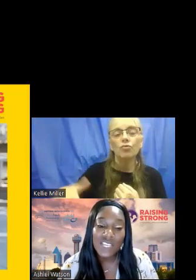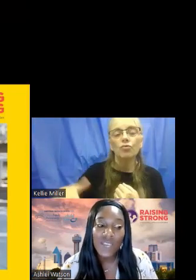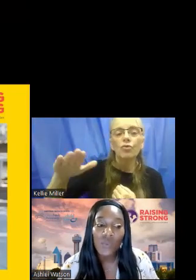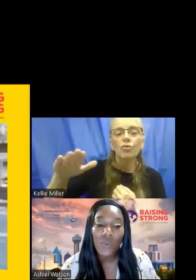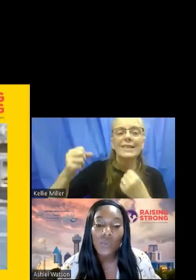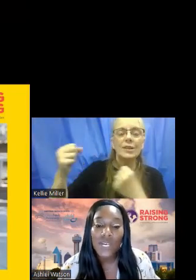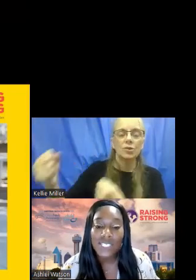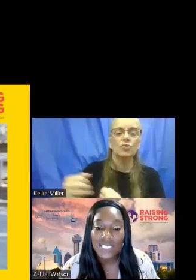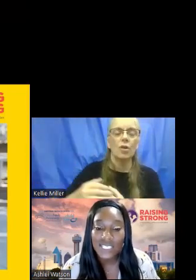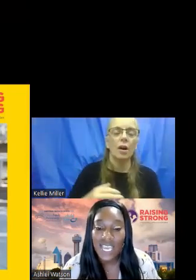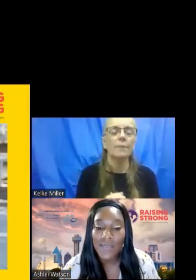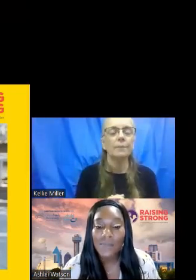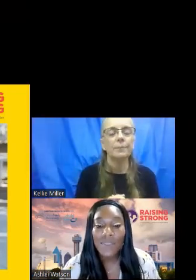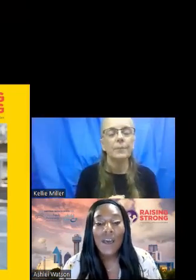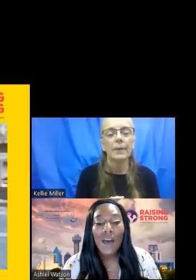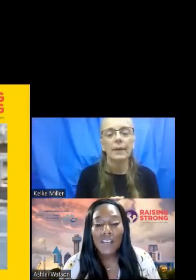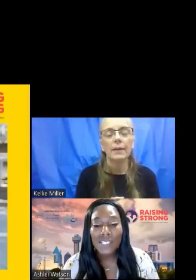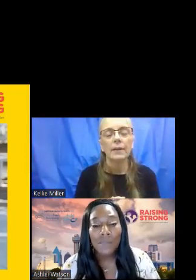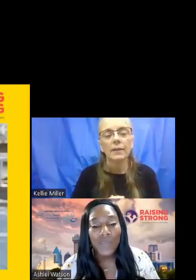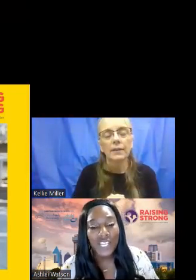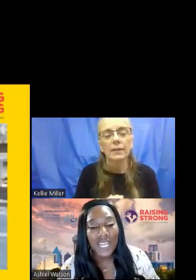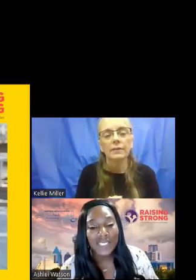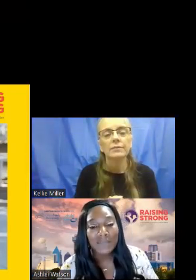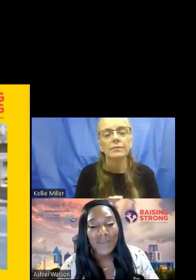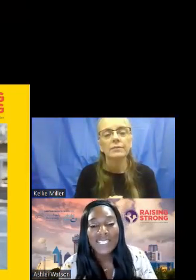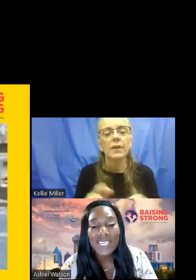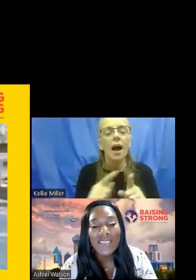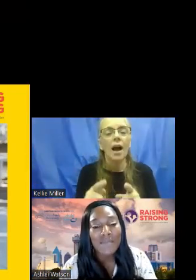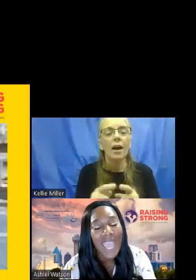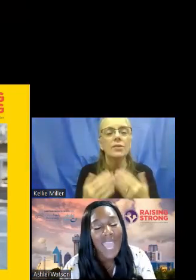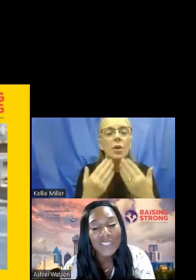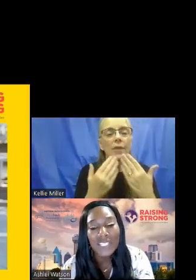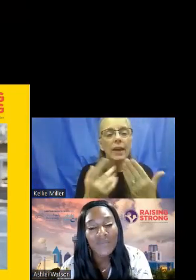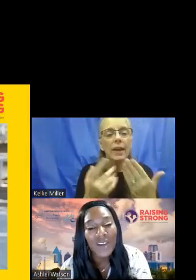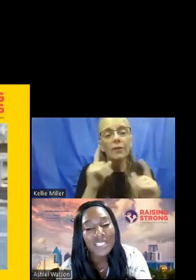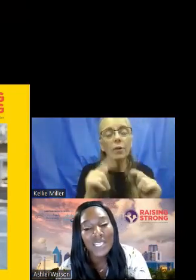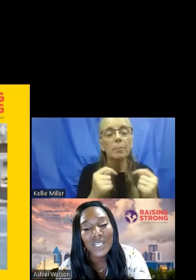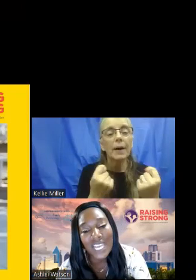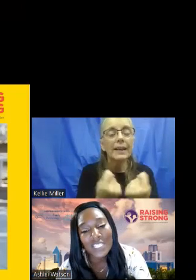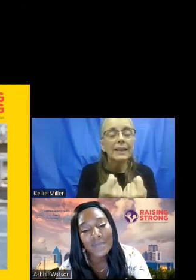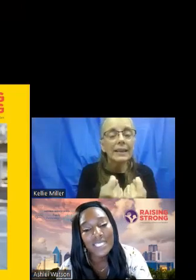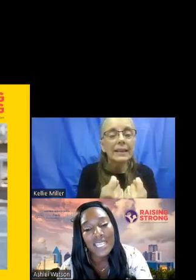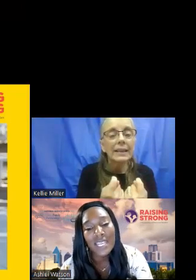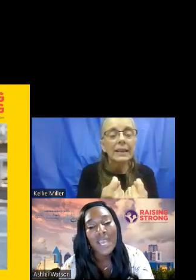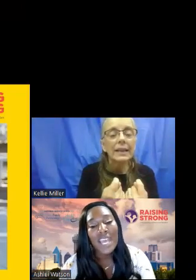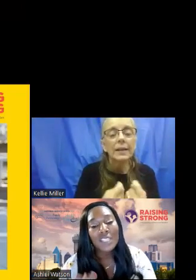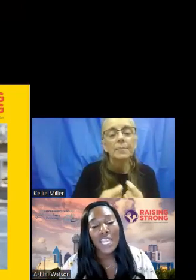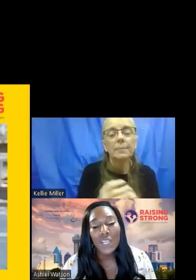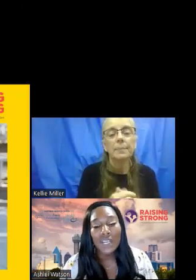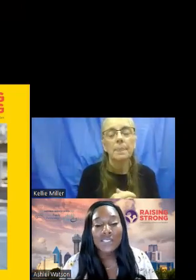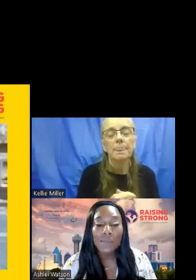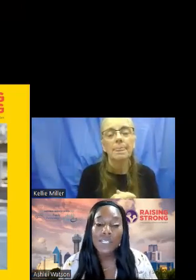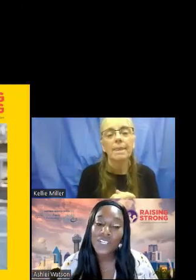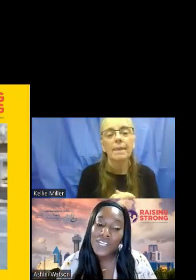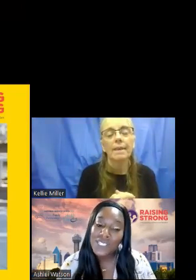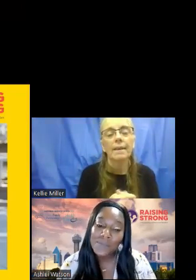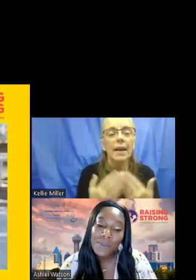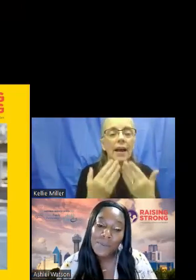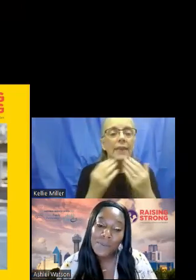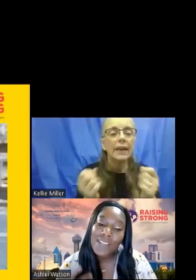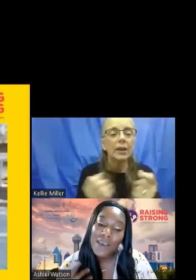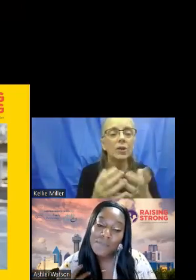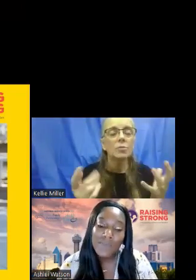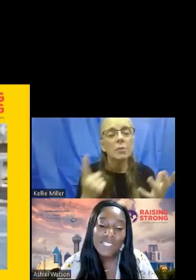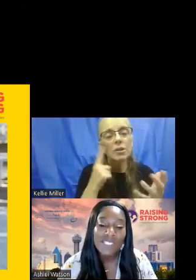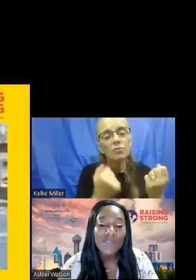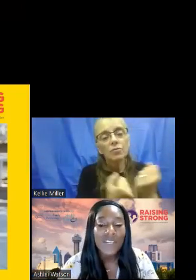this event what it was today. Also, big shout out to my team, my advocacy and volunteer engagement team. Thank you all so much for your